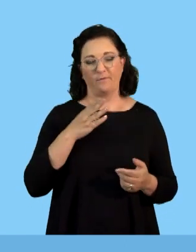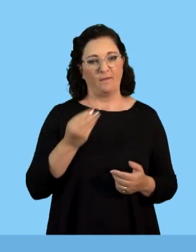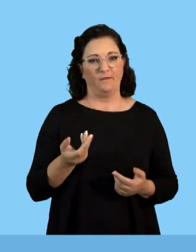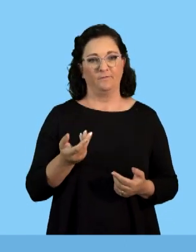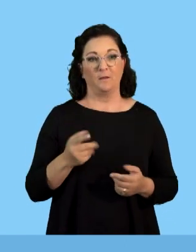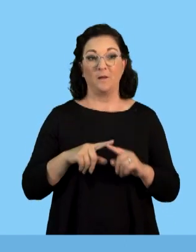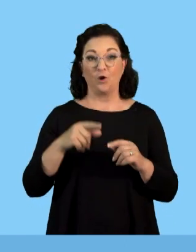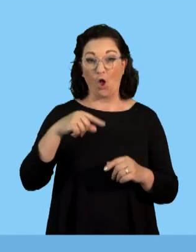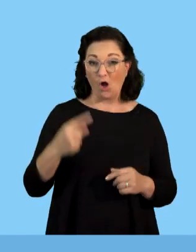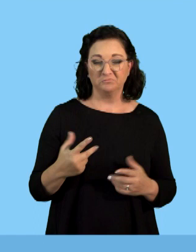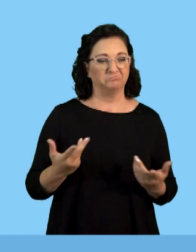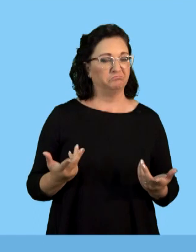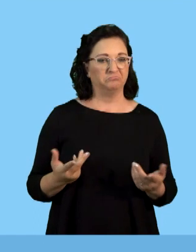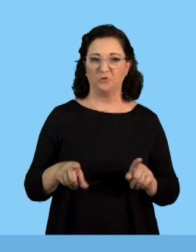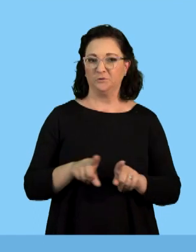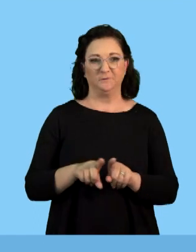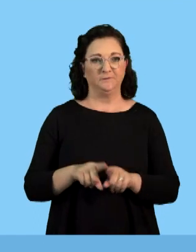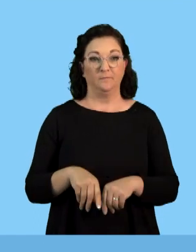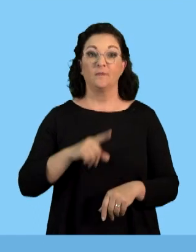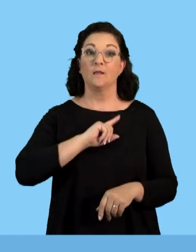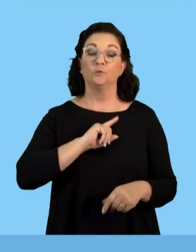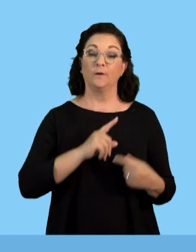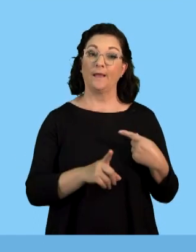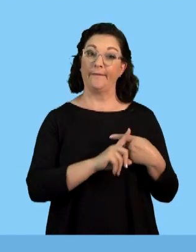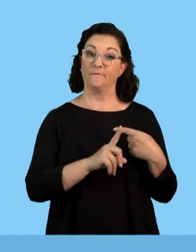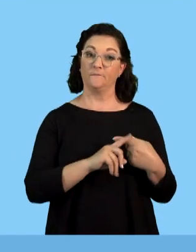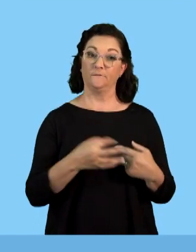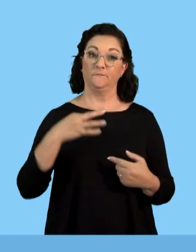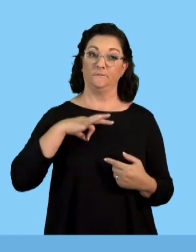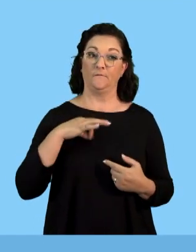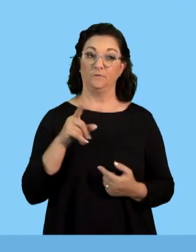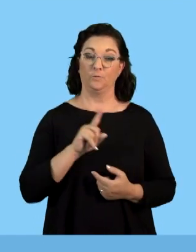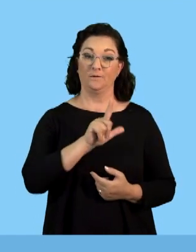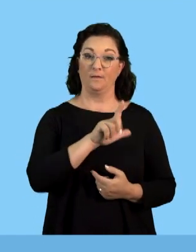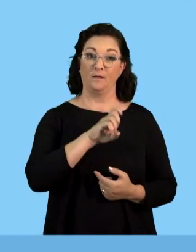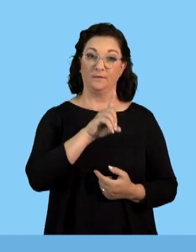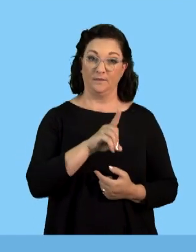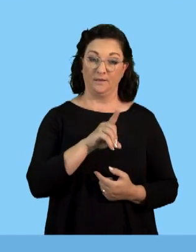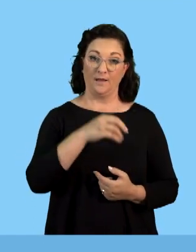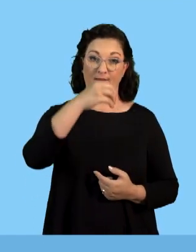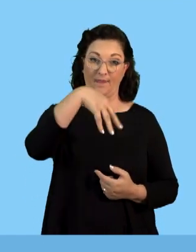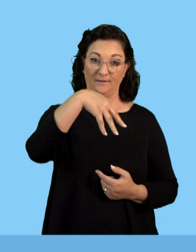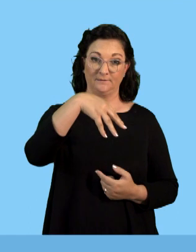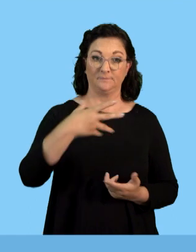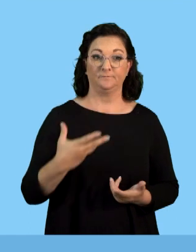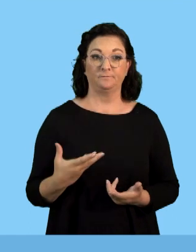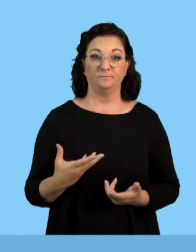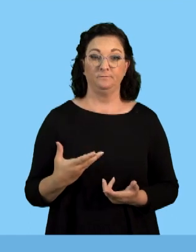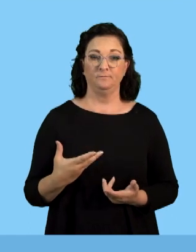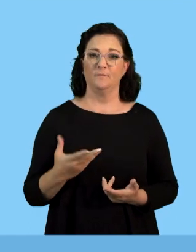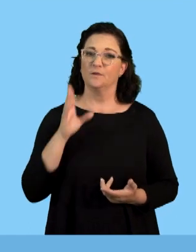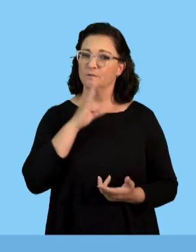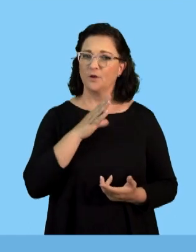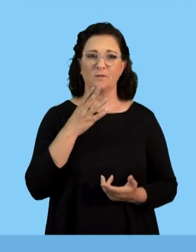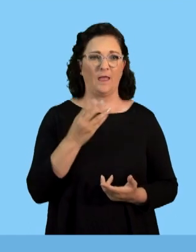the incandescent lights do. So the advantage is that when we are using the LED lights, those ones, they do